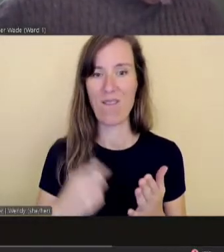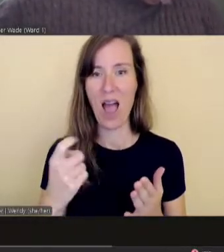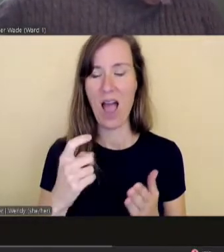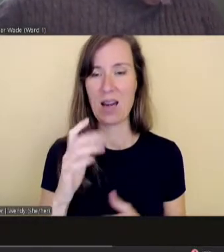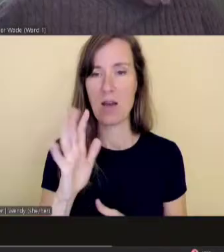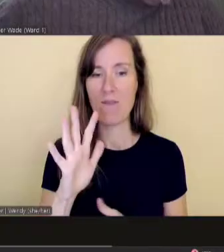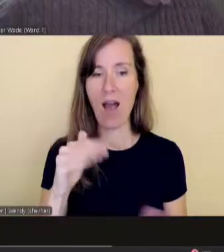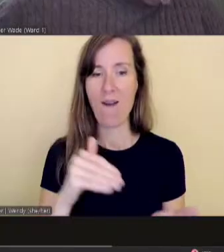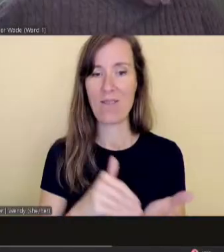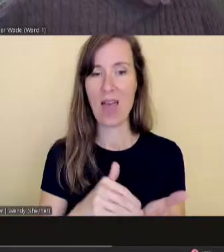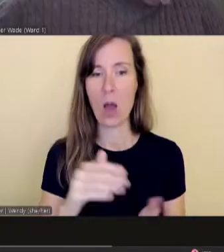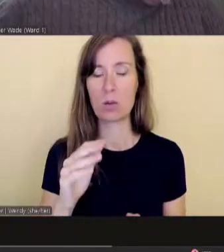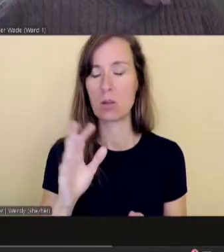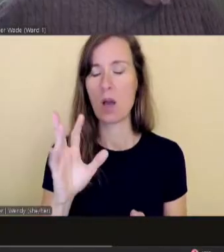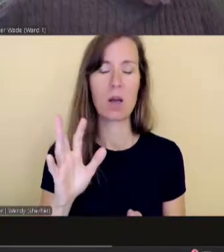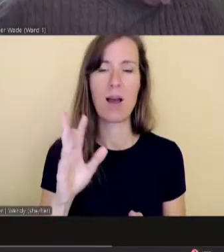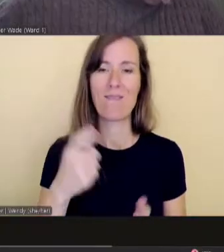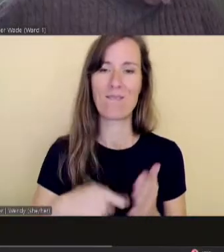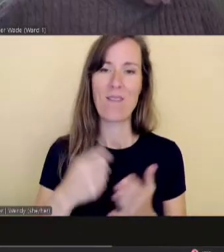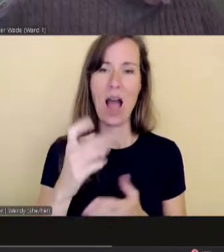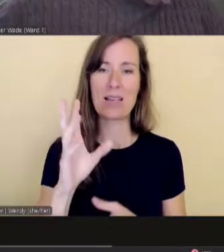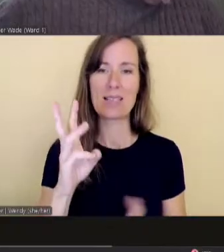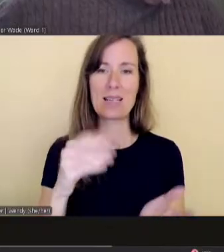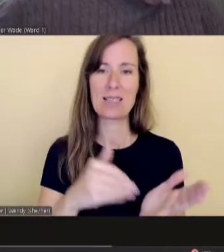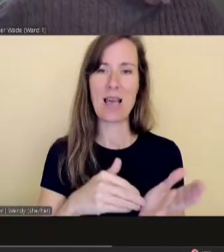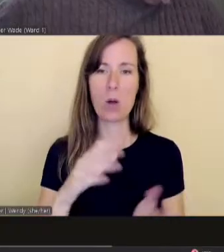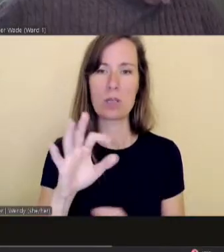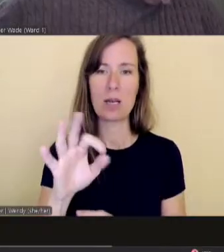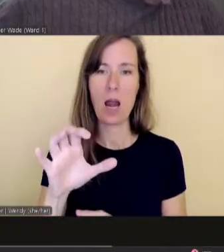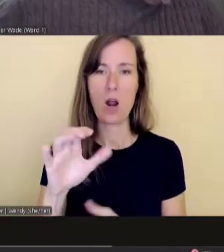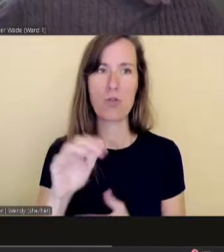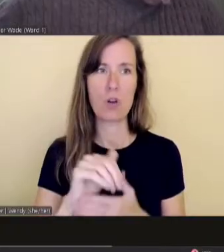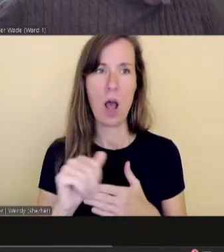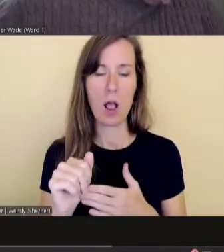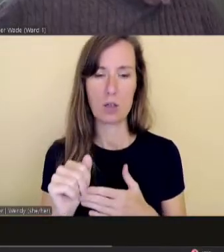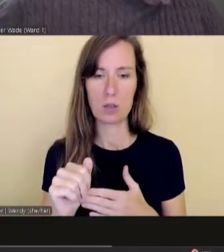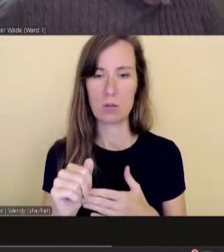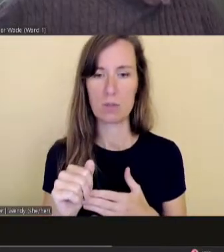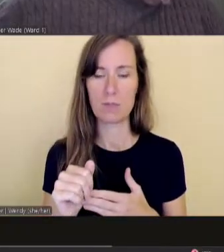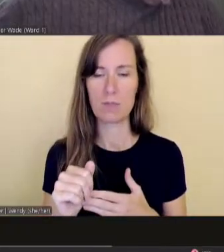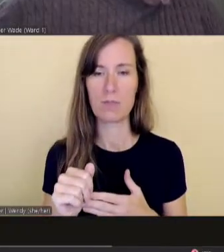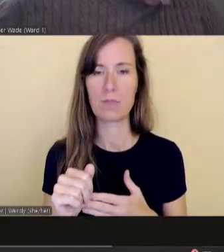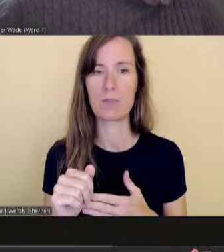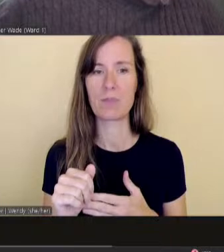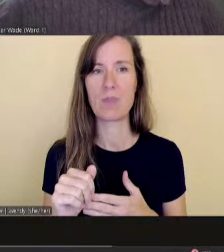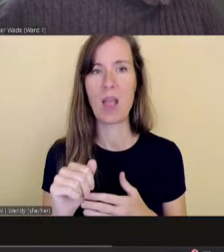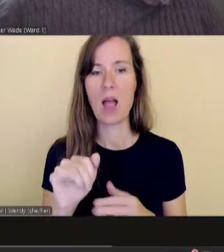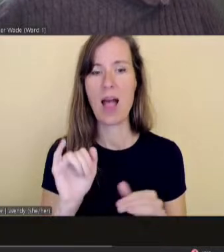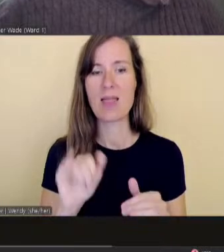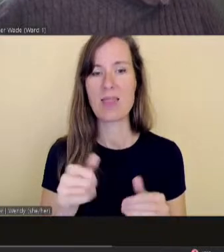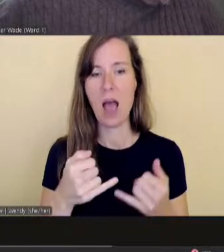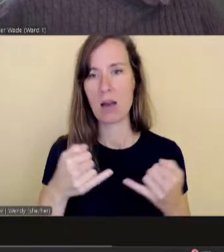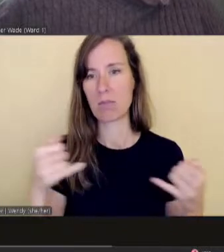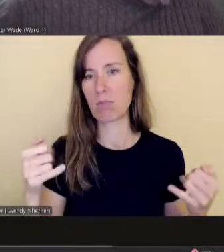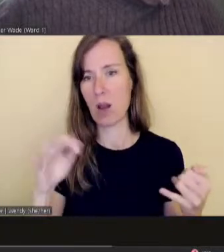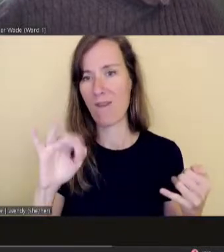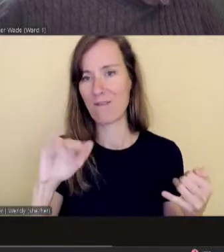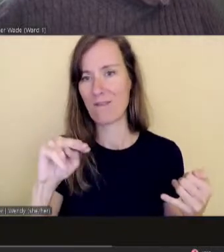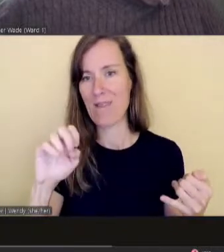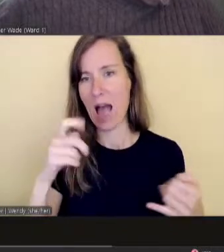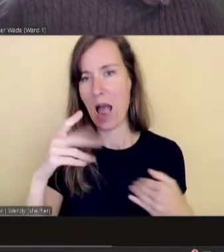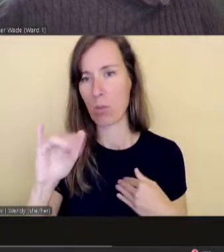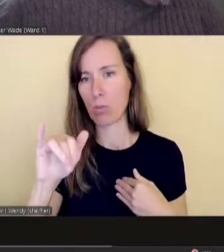$6,900. But one thing that I do want to bring to your attention is in the fine print there. Okay, if you go to the